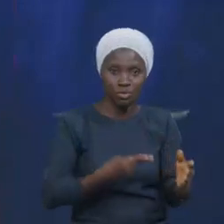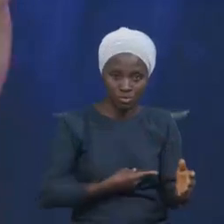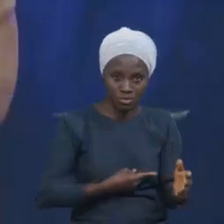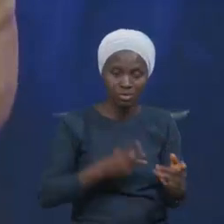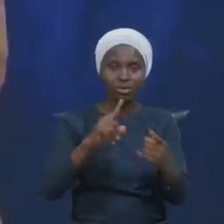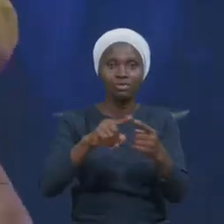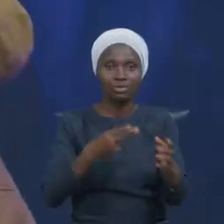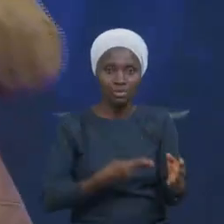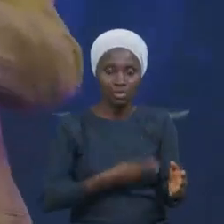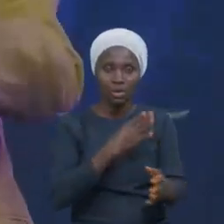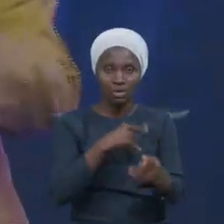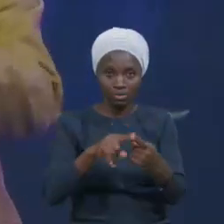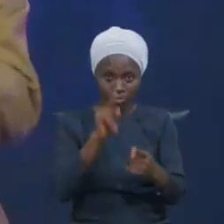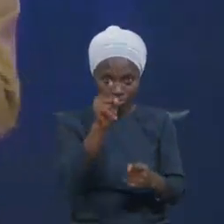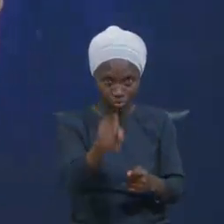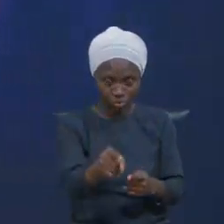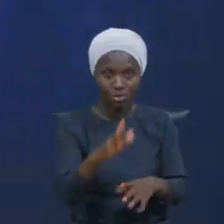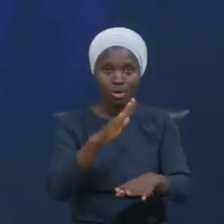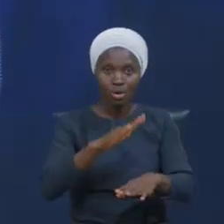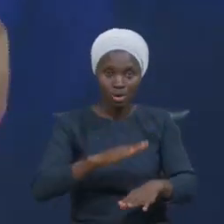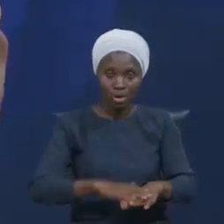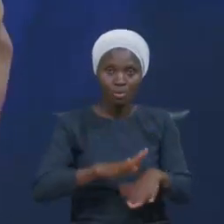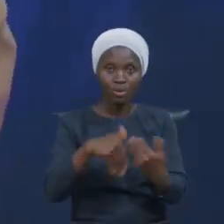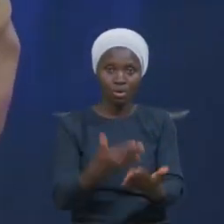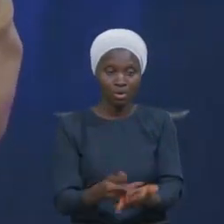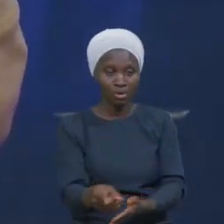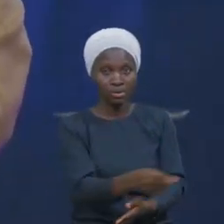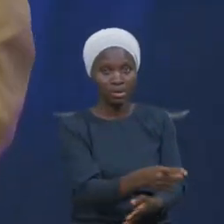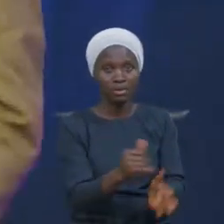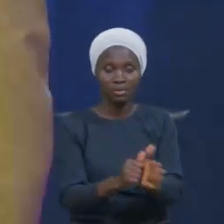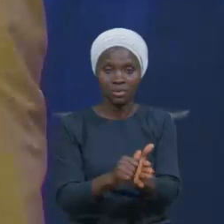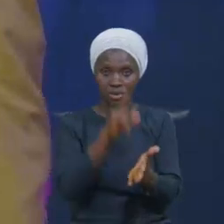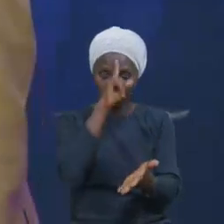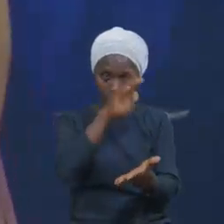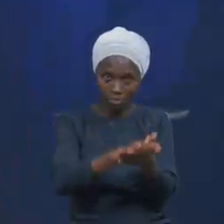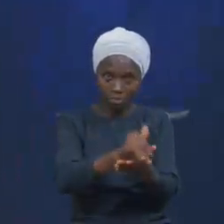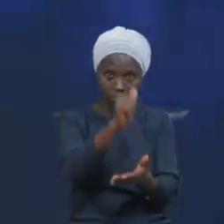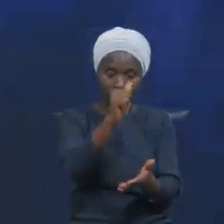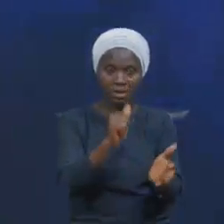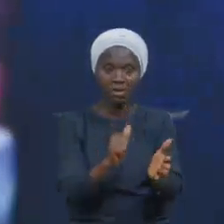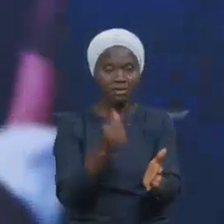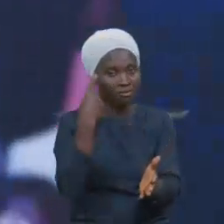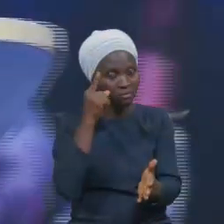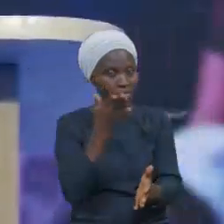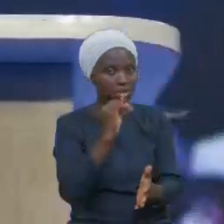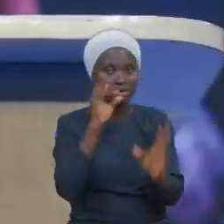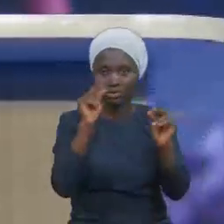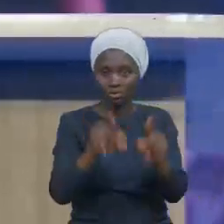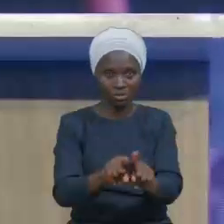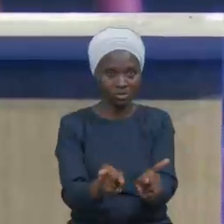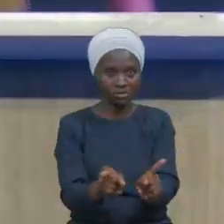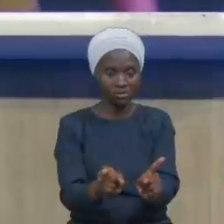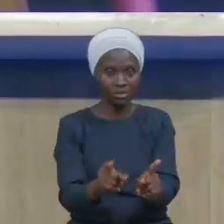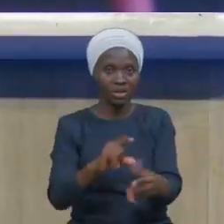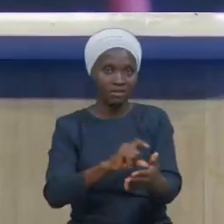unto all, and unto you, upon all them that believe, for there is no difference. And then